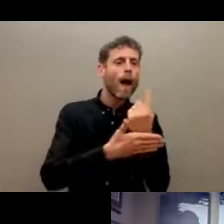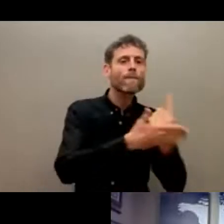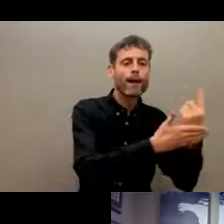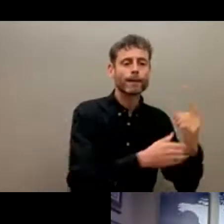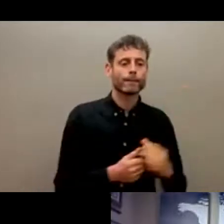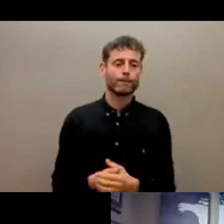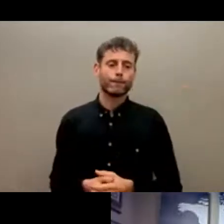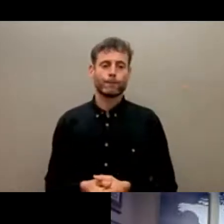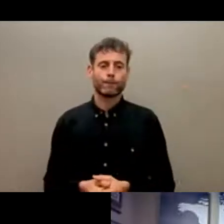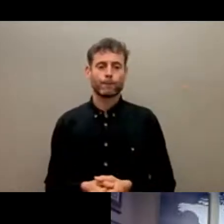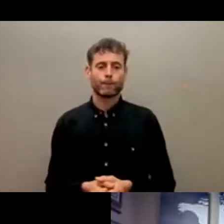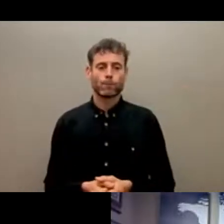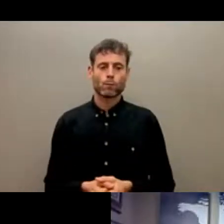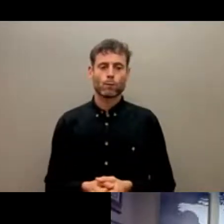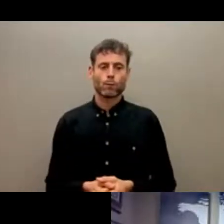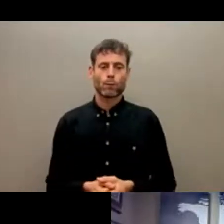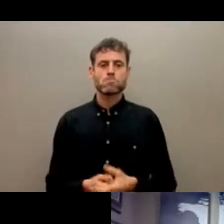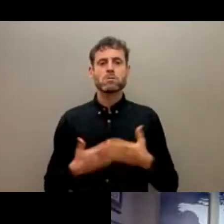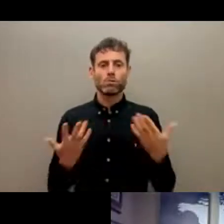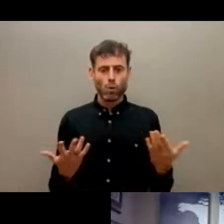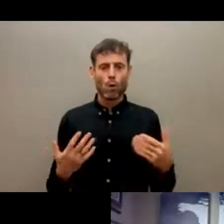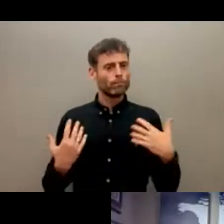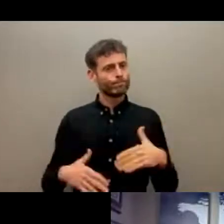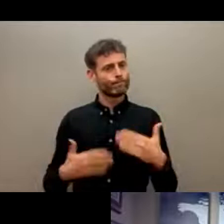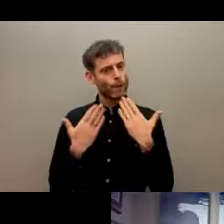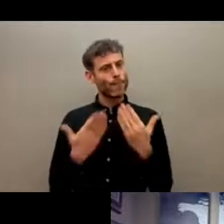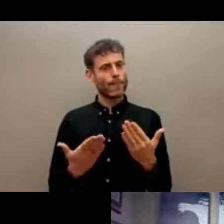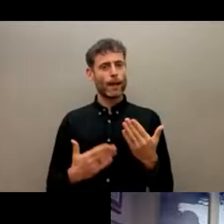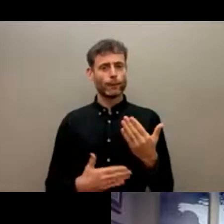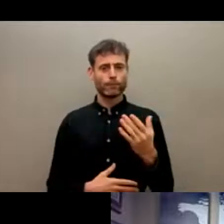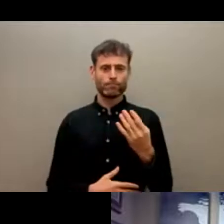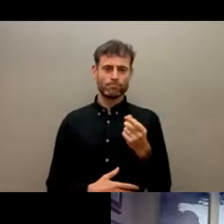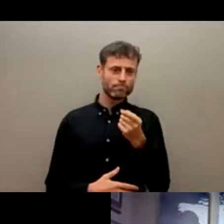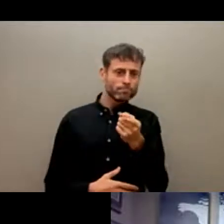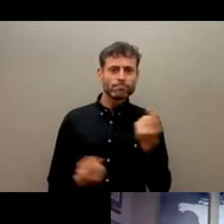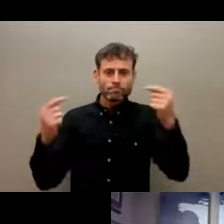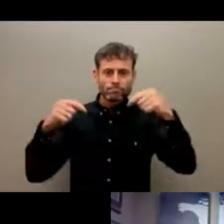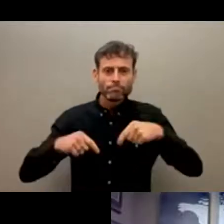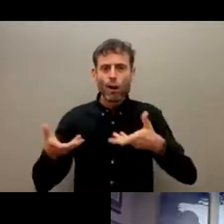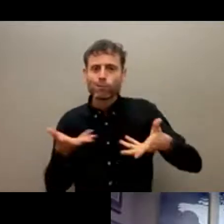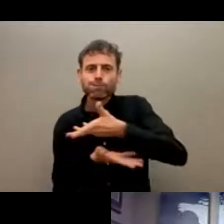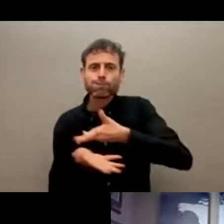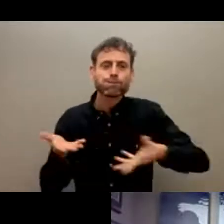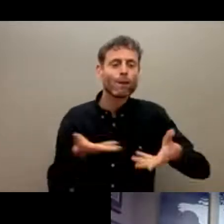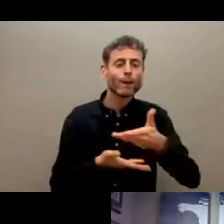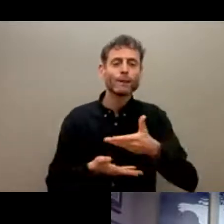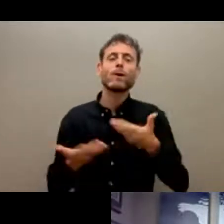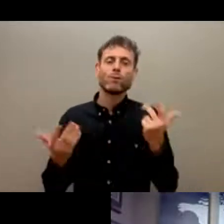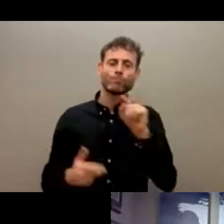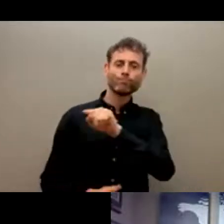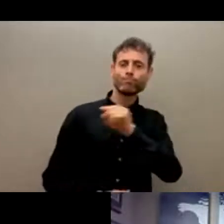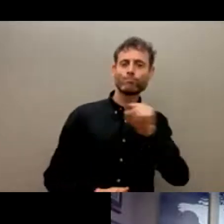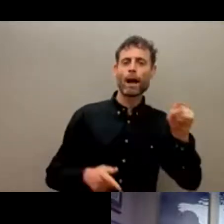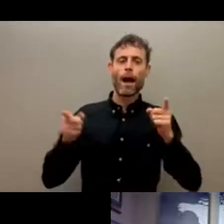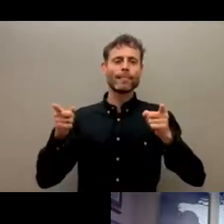of his engagement, but I suppose the key issue that we all want to hear in terms of leaders is how do we in